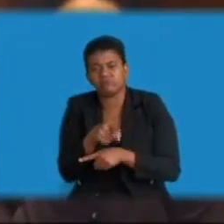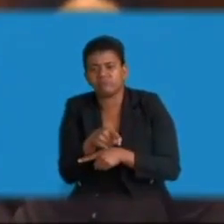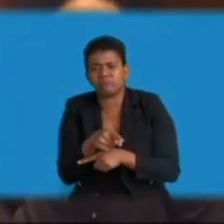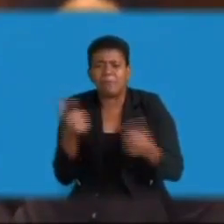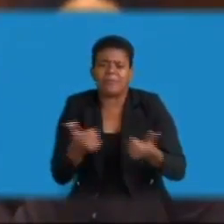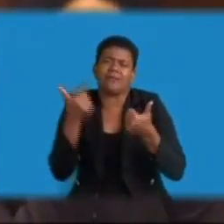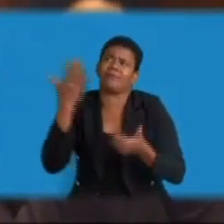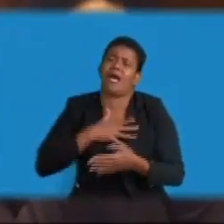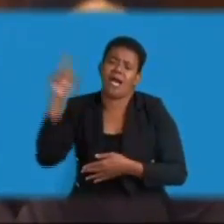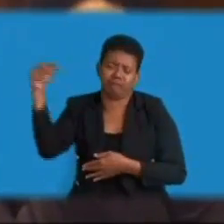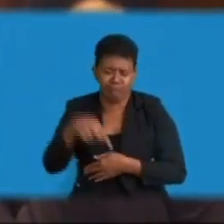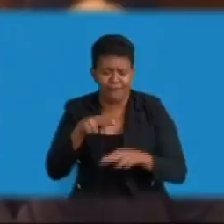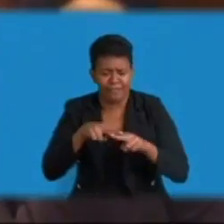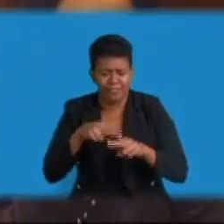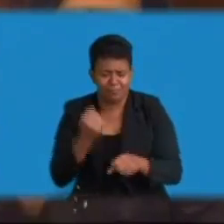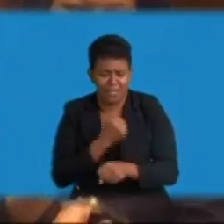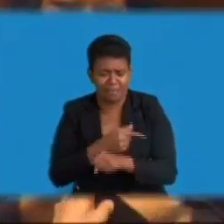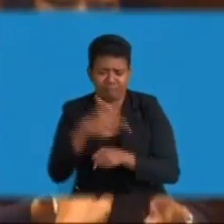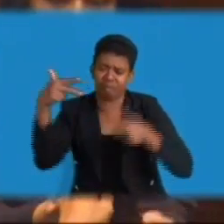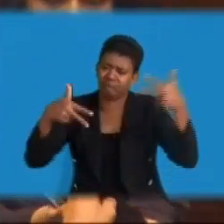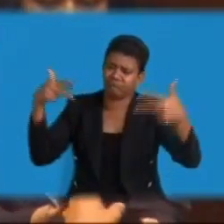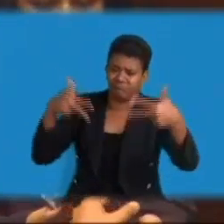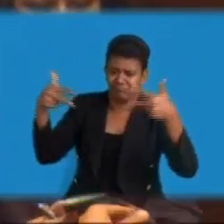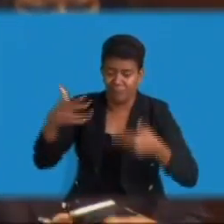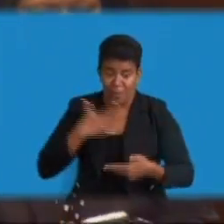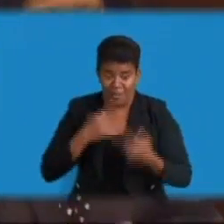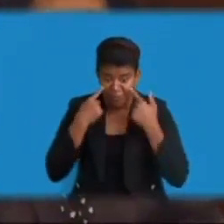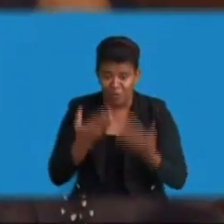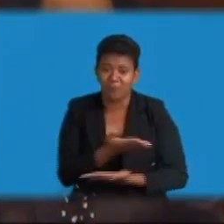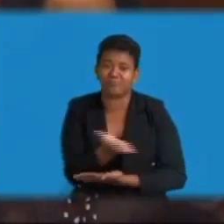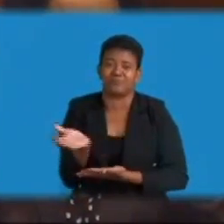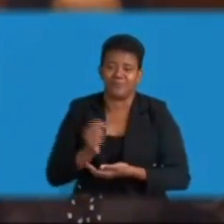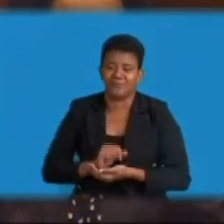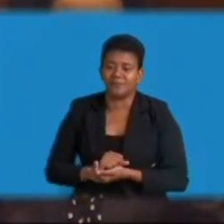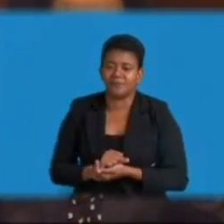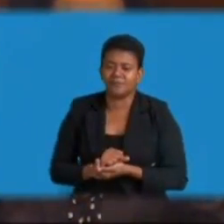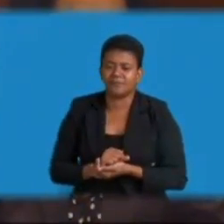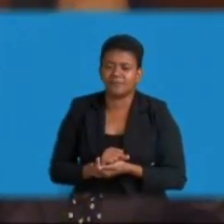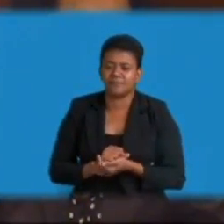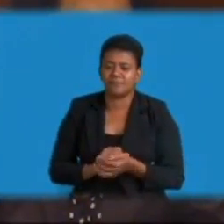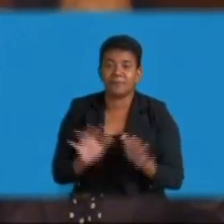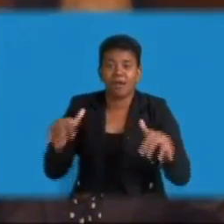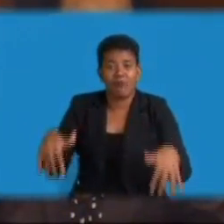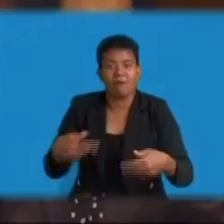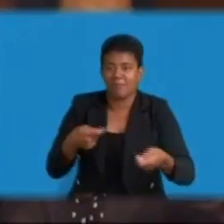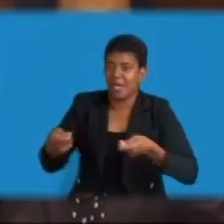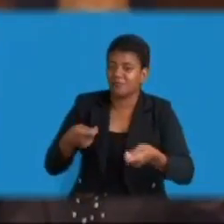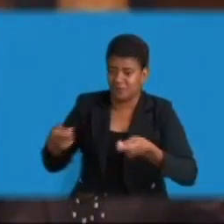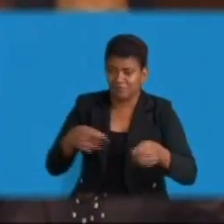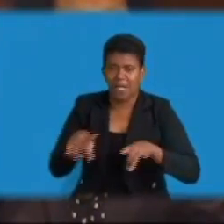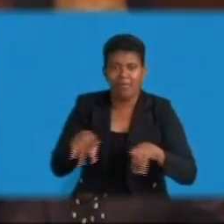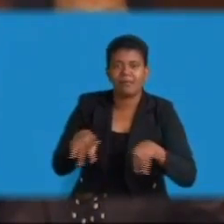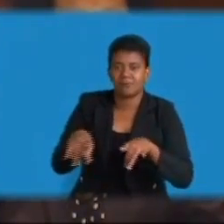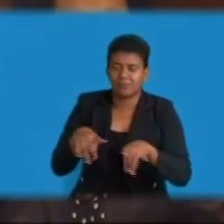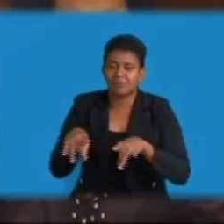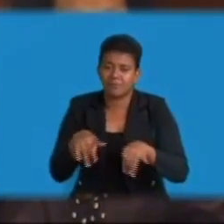productions, I'd also like to update this House on the mangrove management plan. This plan, and as I had